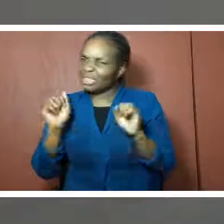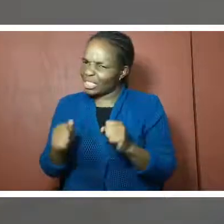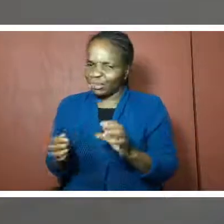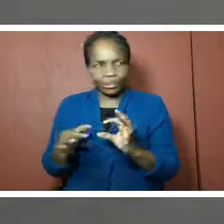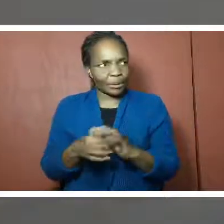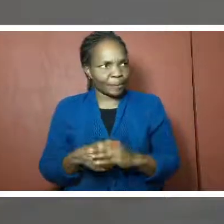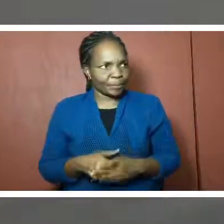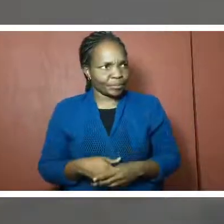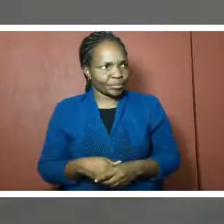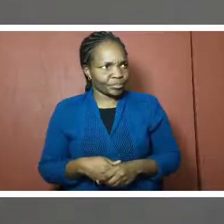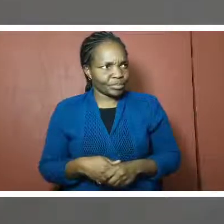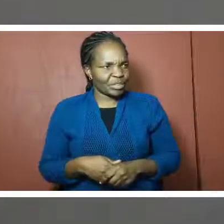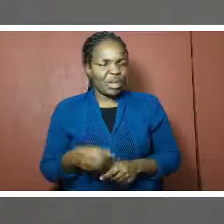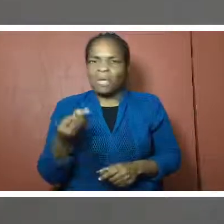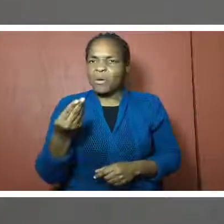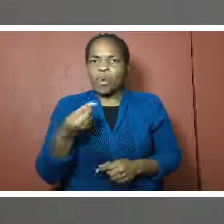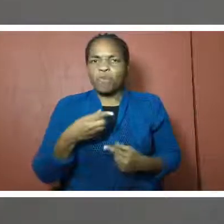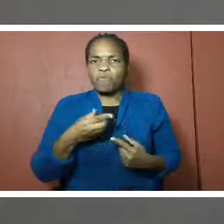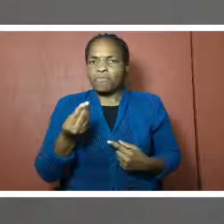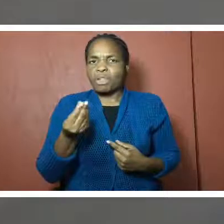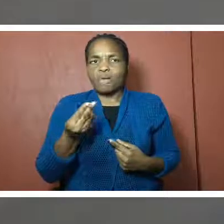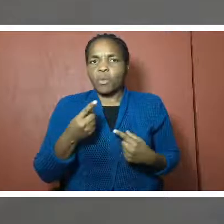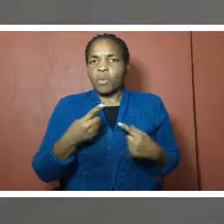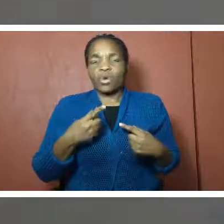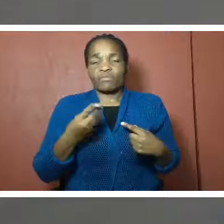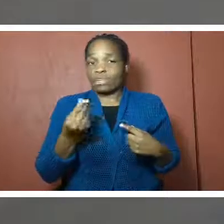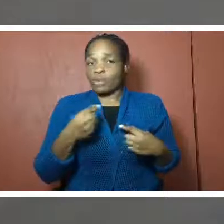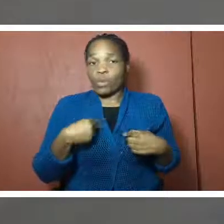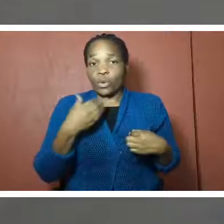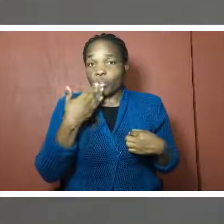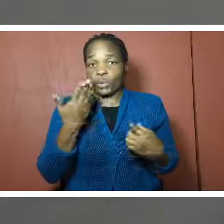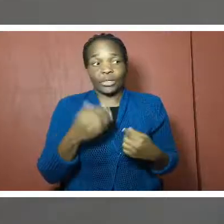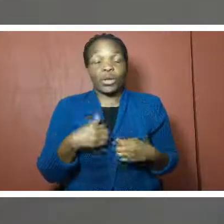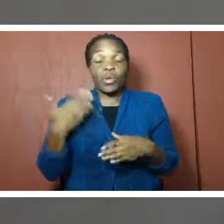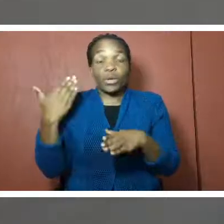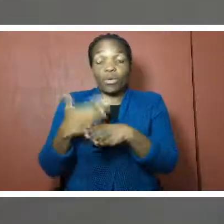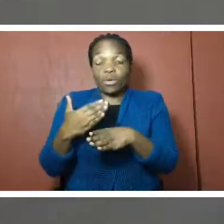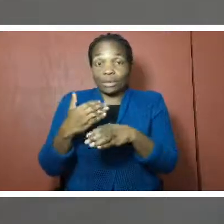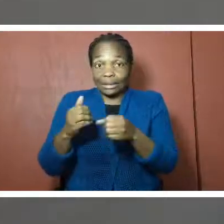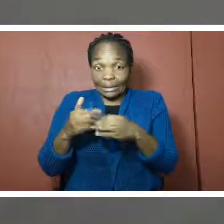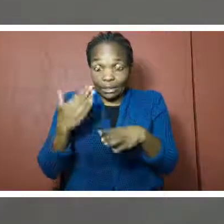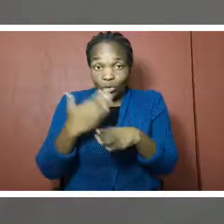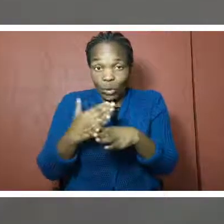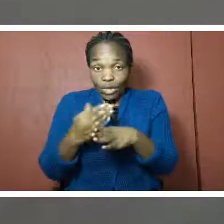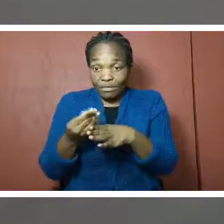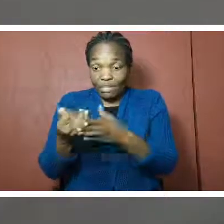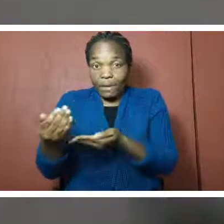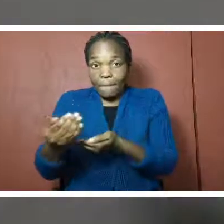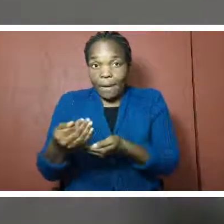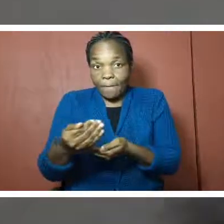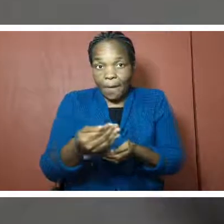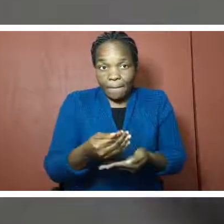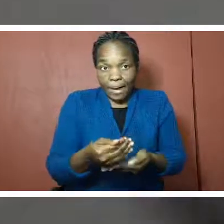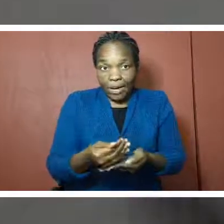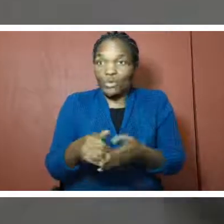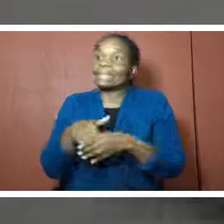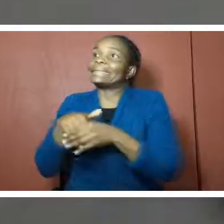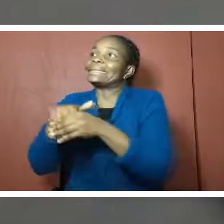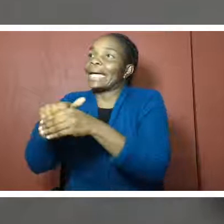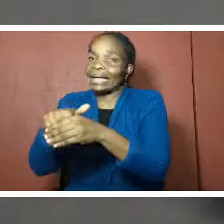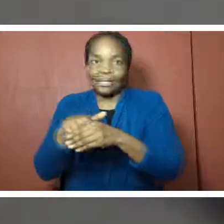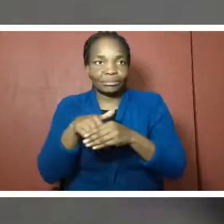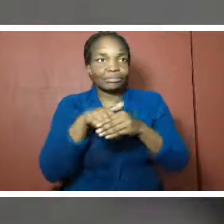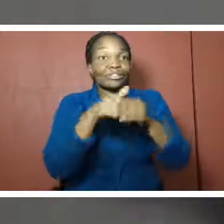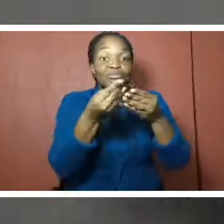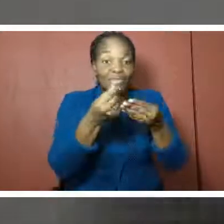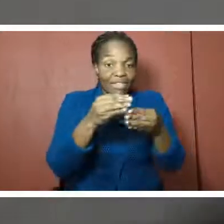money. Yeah. We had no money. When we were working, we earned our money, and then we go on. We traveled from that